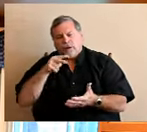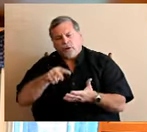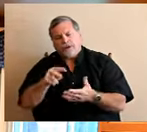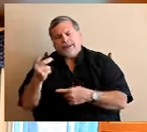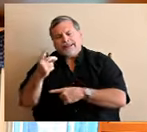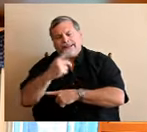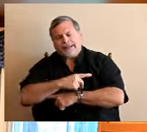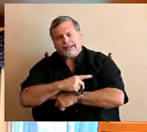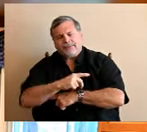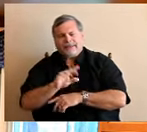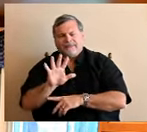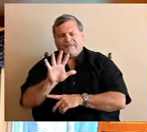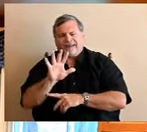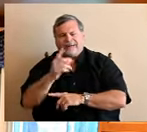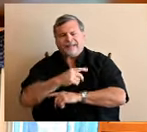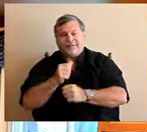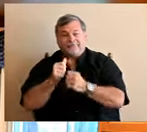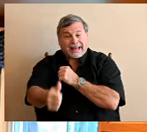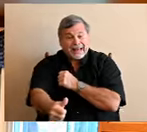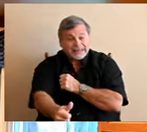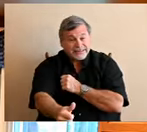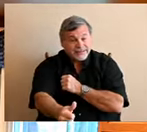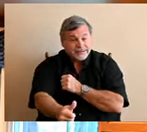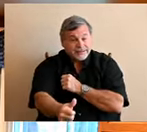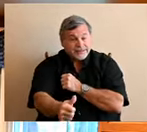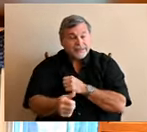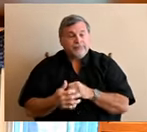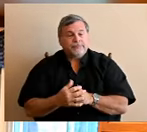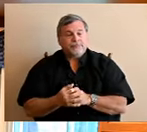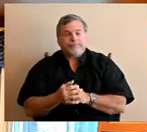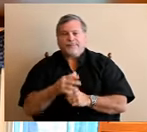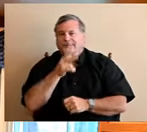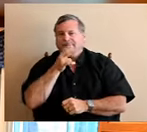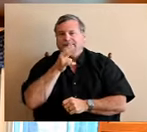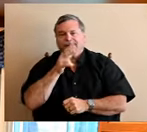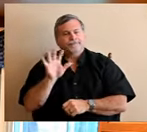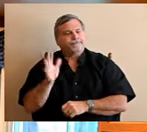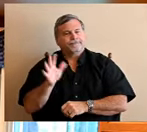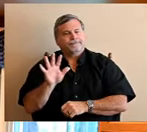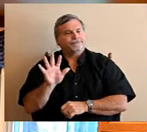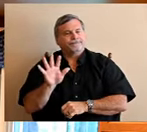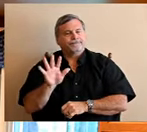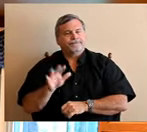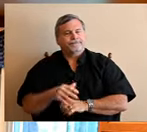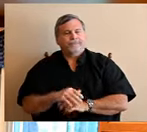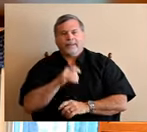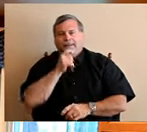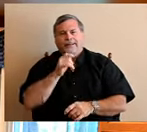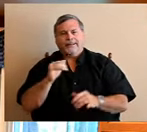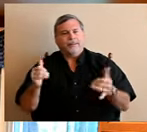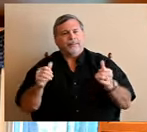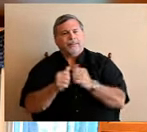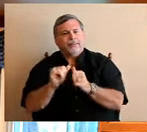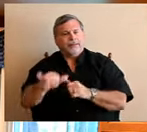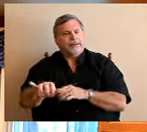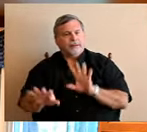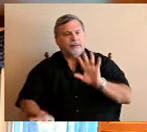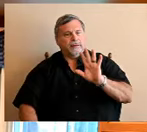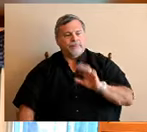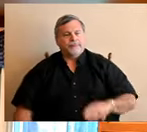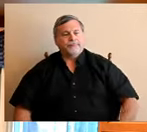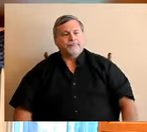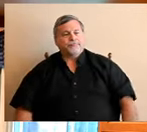looked at the dates. I was about 5 days past on the dates. With chicken, nah, you're not going to play that game,